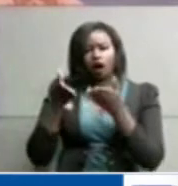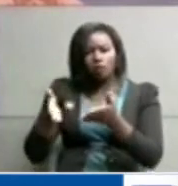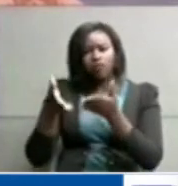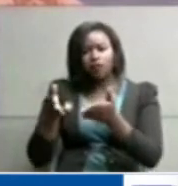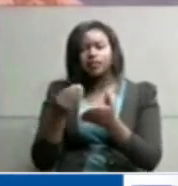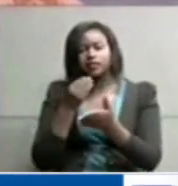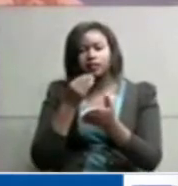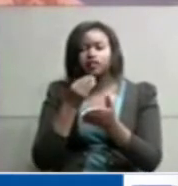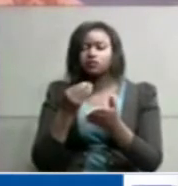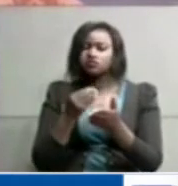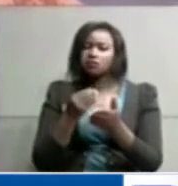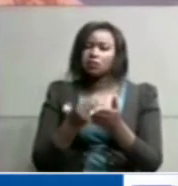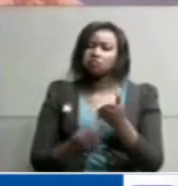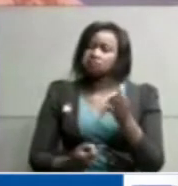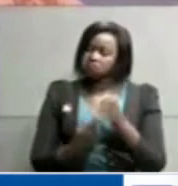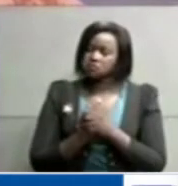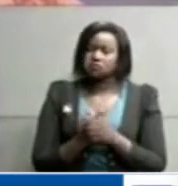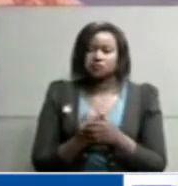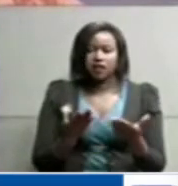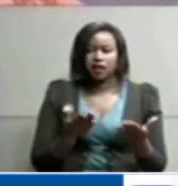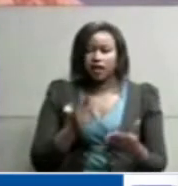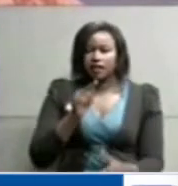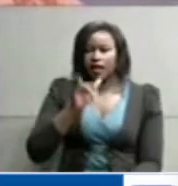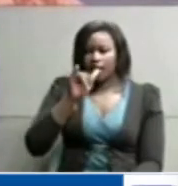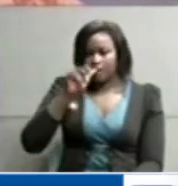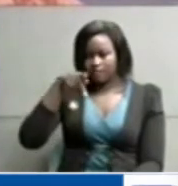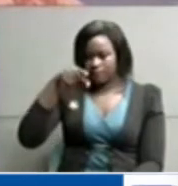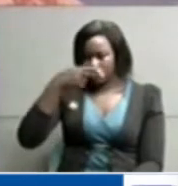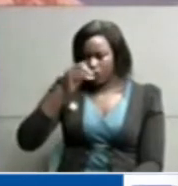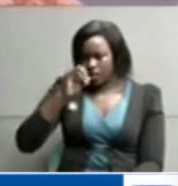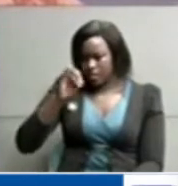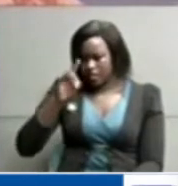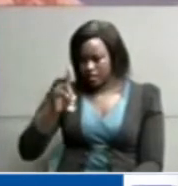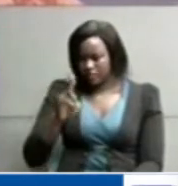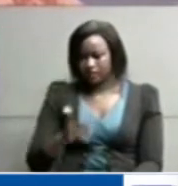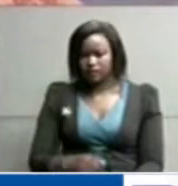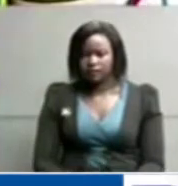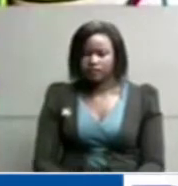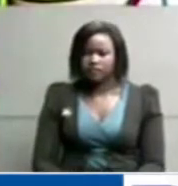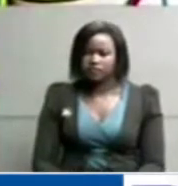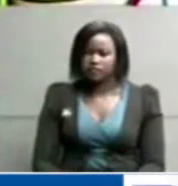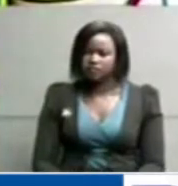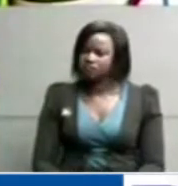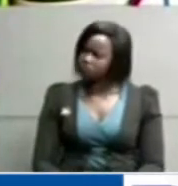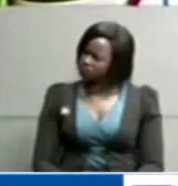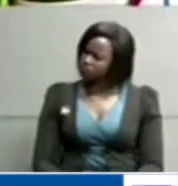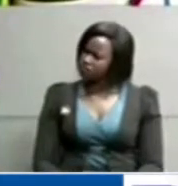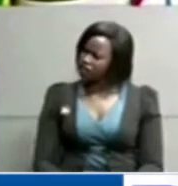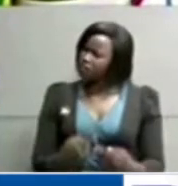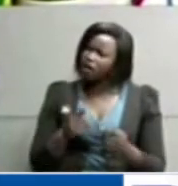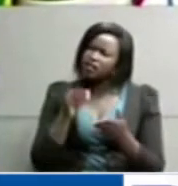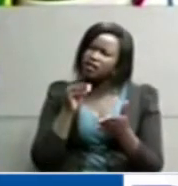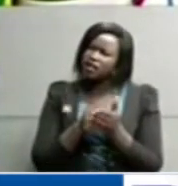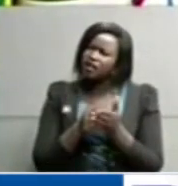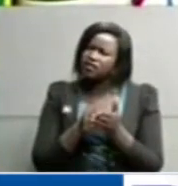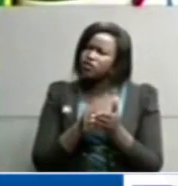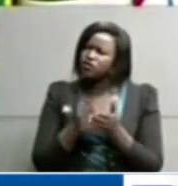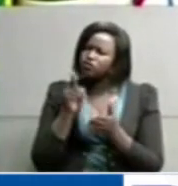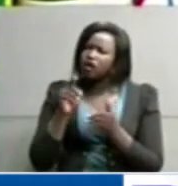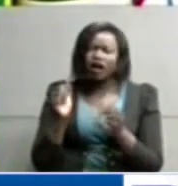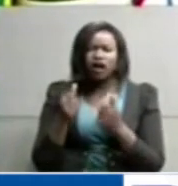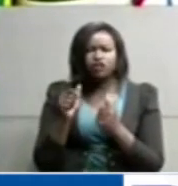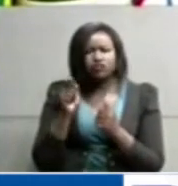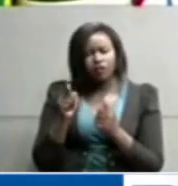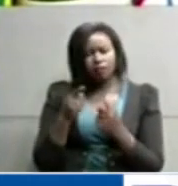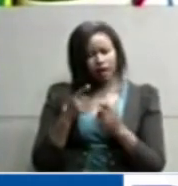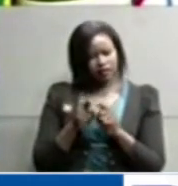Mm. Yes. So, but again, don't we go back to the... But in